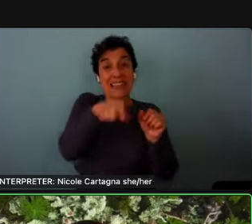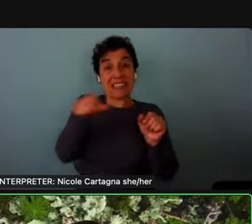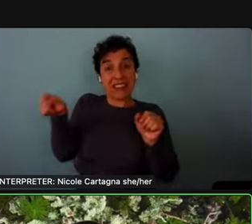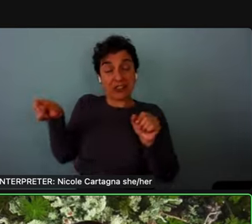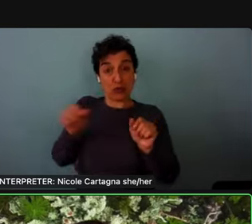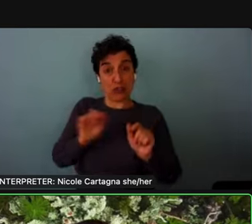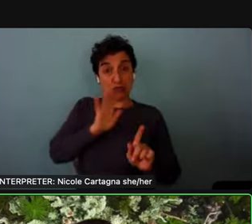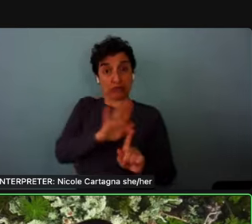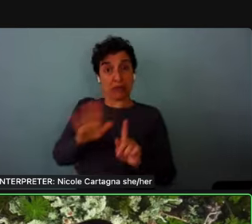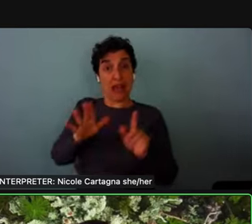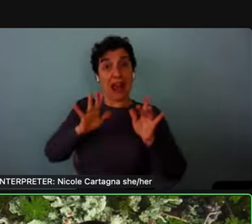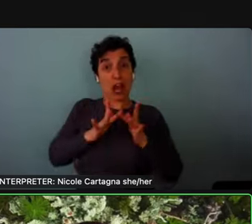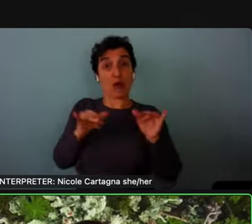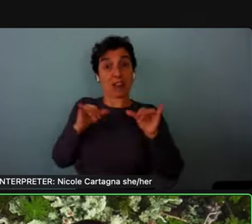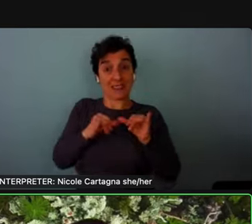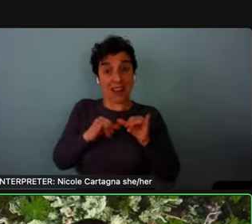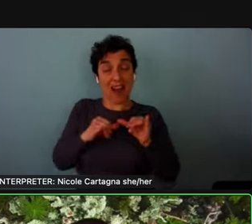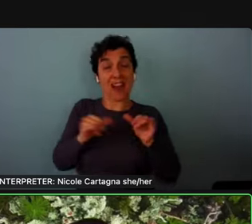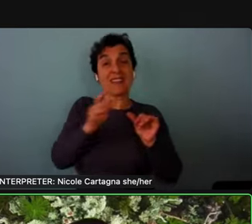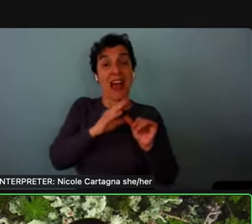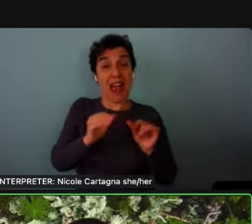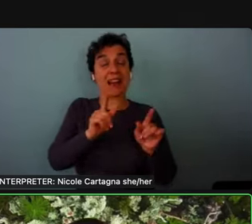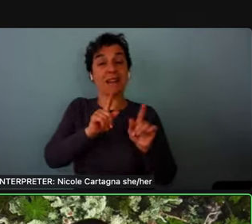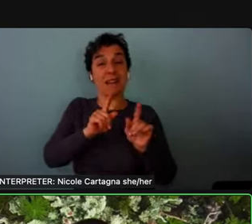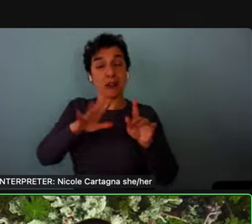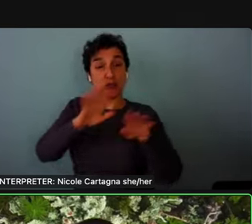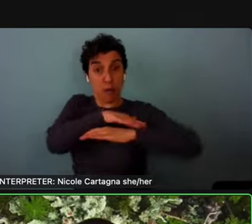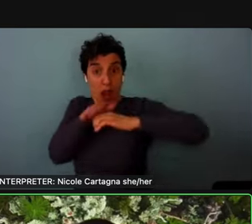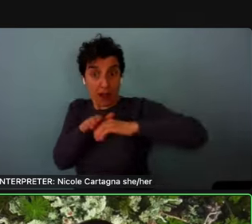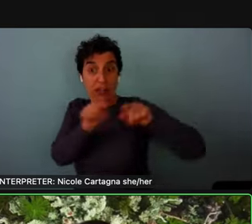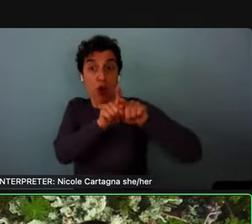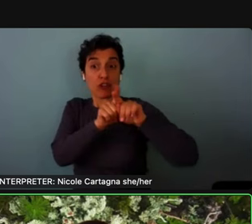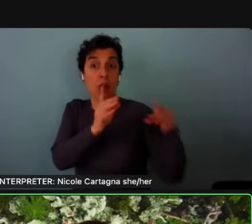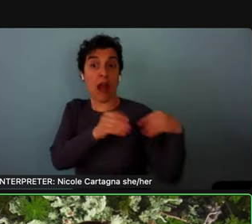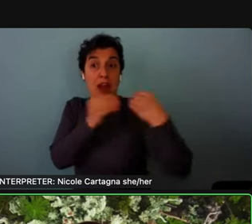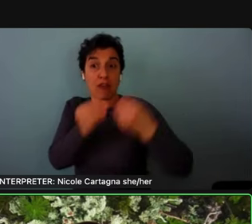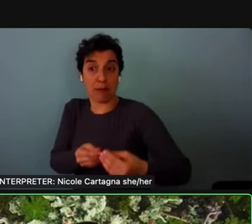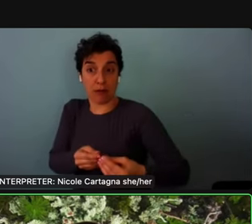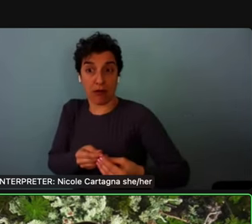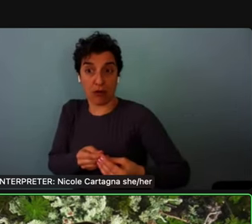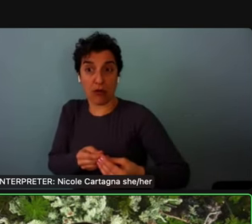topography are also heritable. So here, I'm showing you the result for network size.